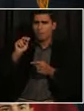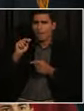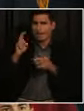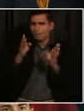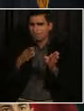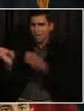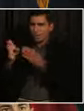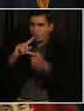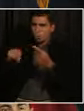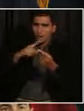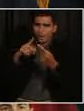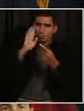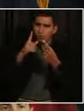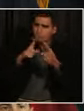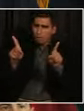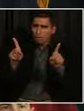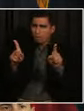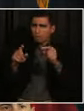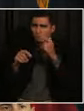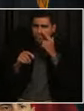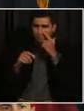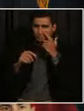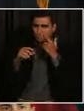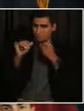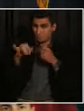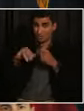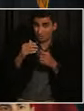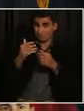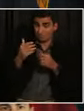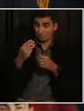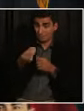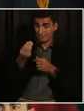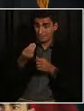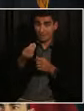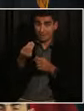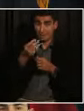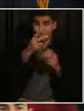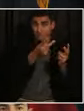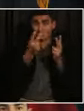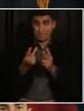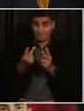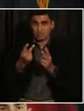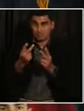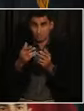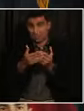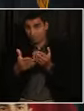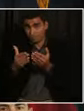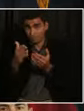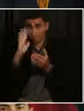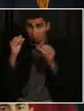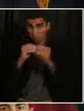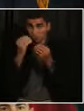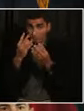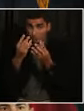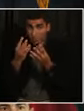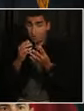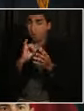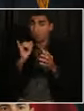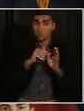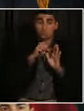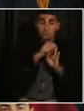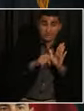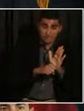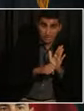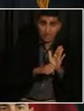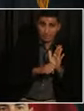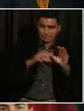you anticipate having more about after Monday when you visit? And also, what is the state doing to meet demand of that plan when it comes to